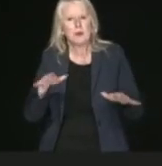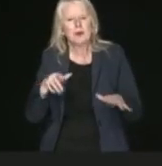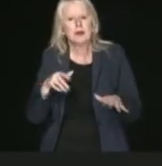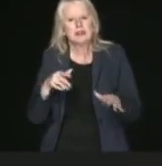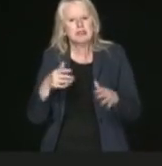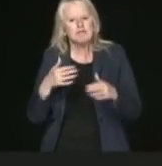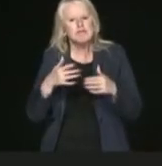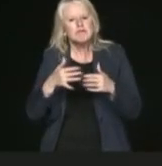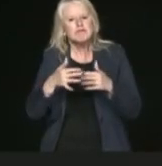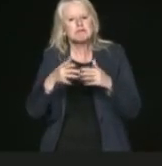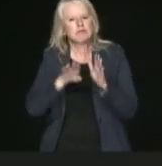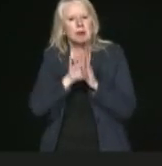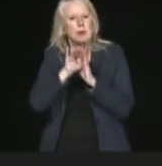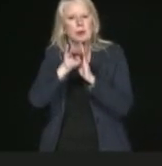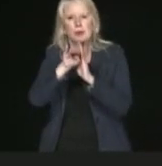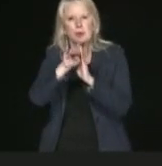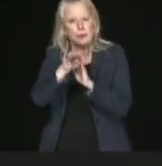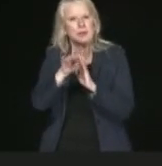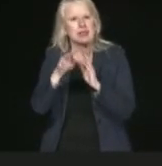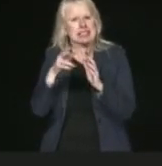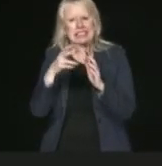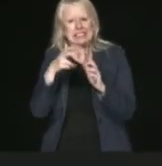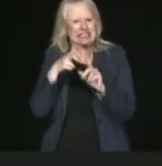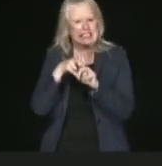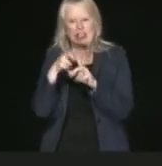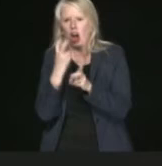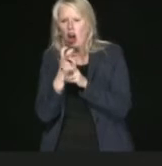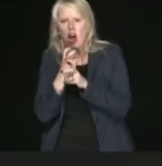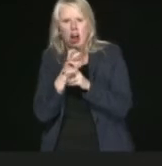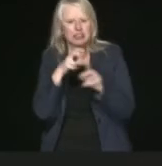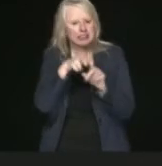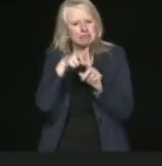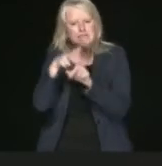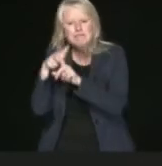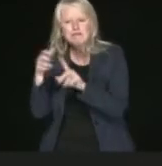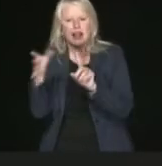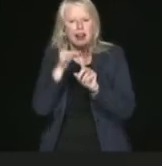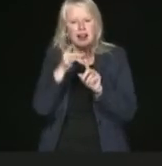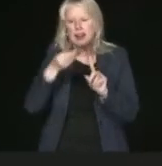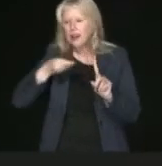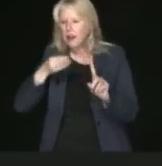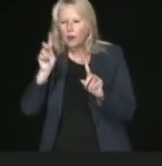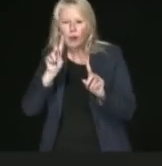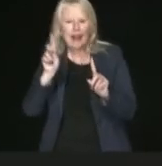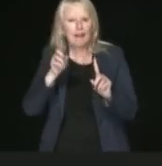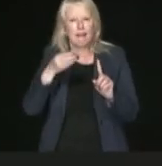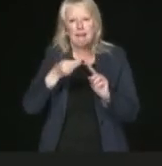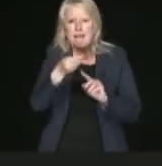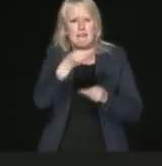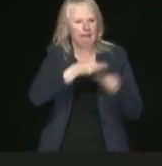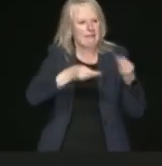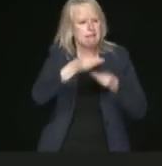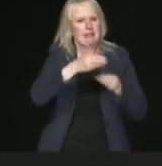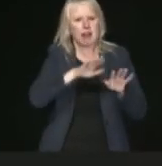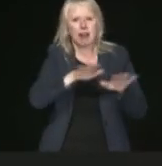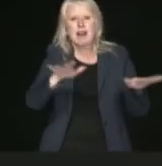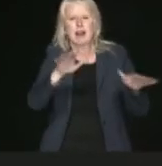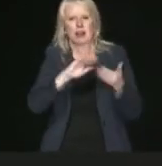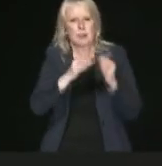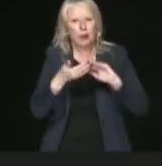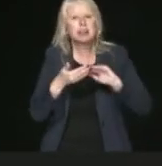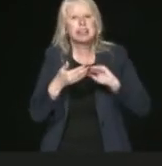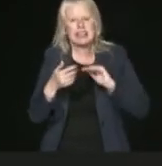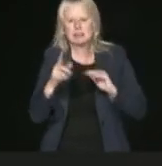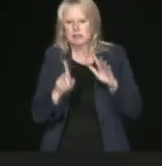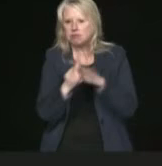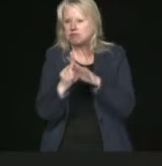extent unchecked or difficultly checked through our society, through our communities. We're seeing